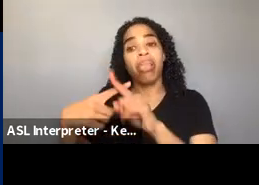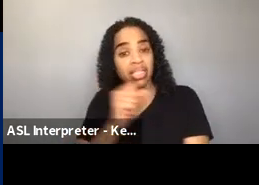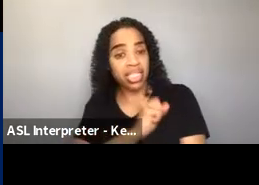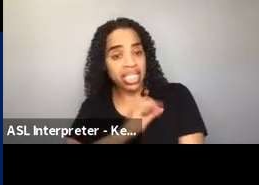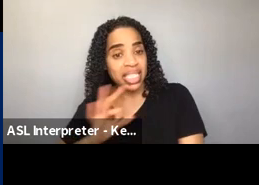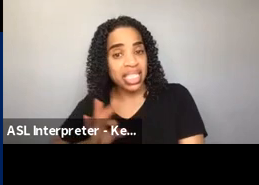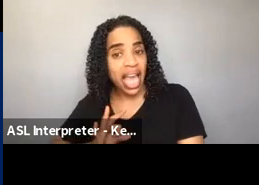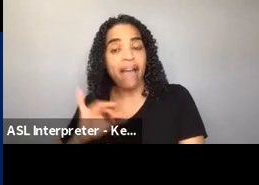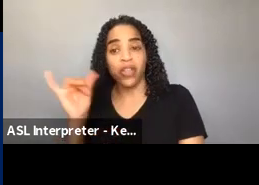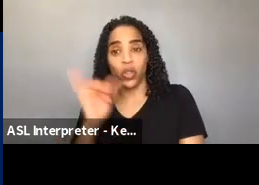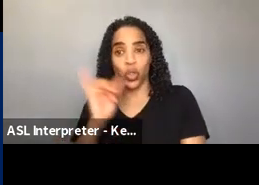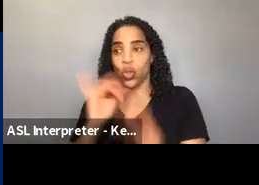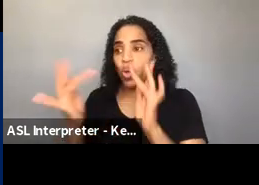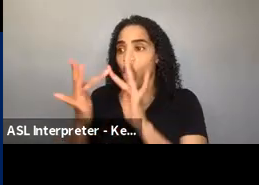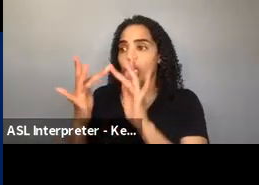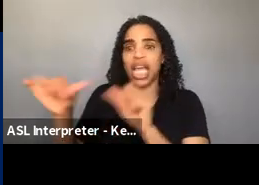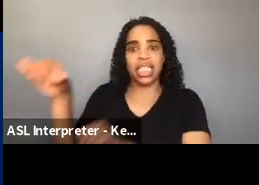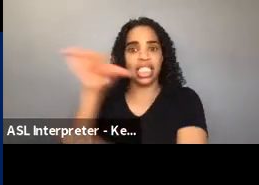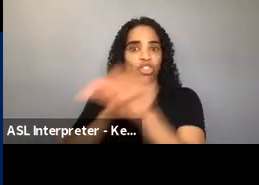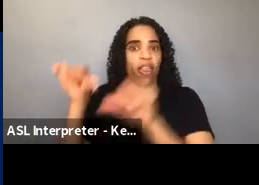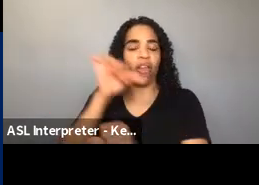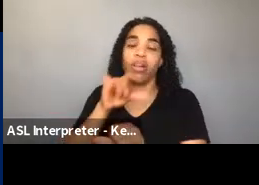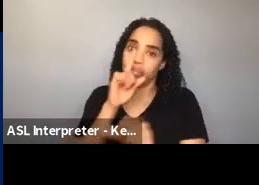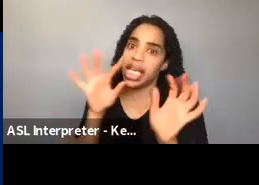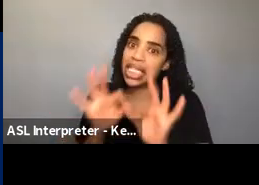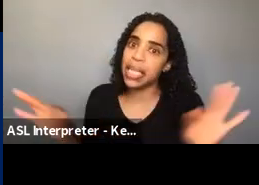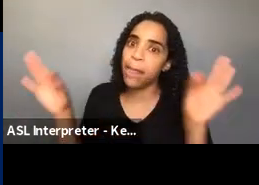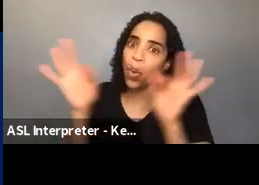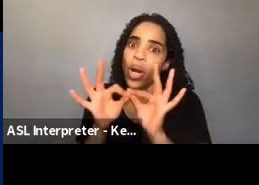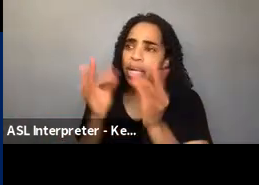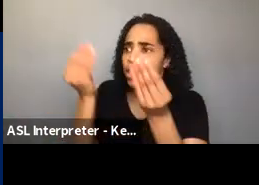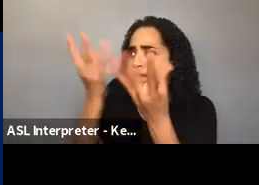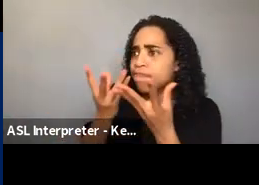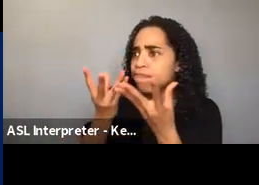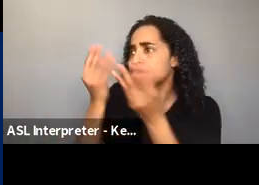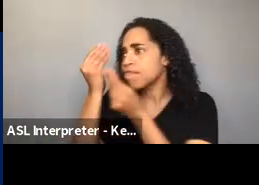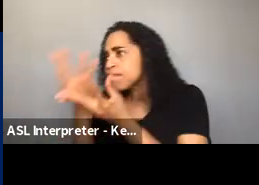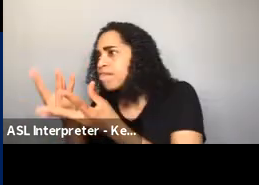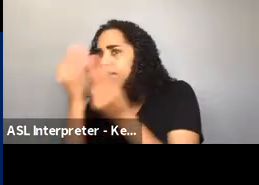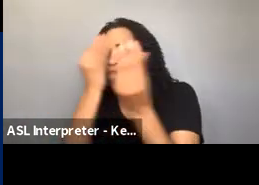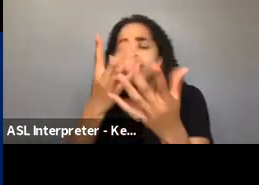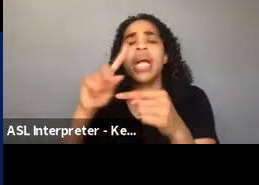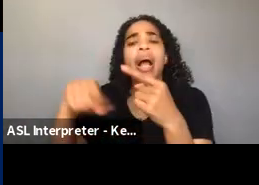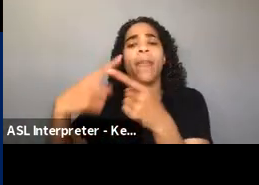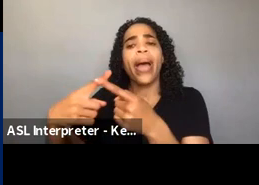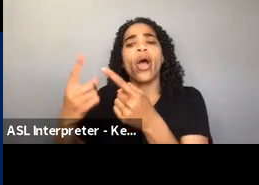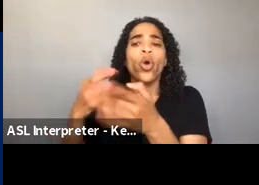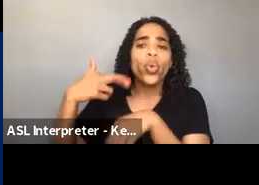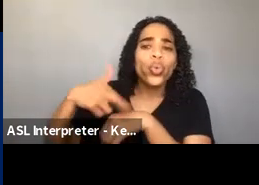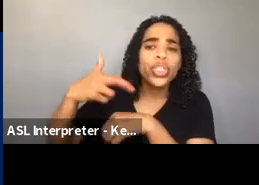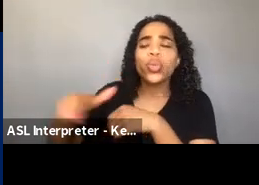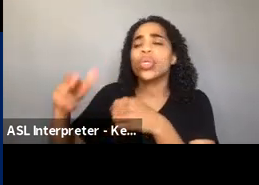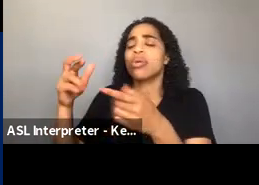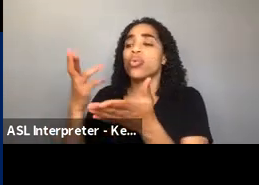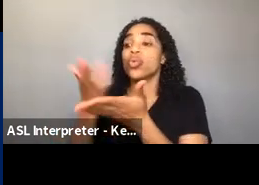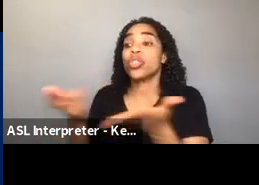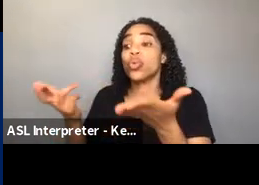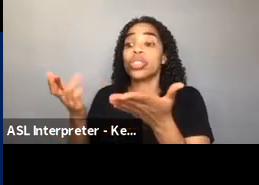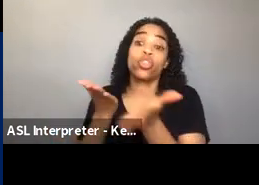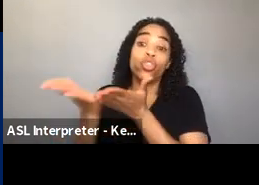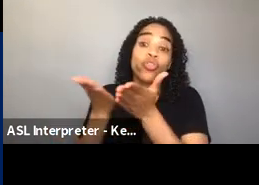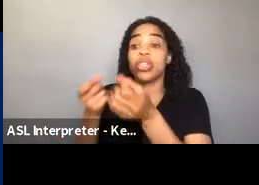connected to each other, which is very important, to stay informed about resources, services, supports,